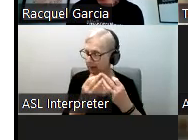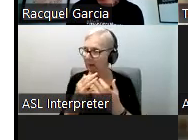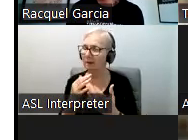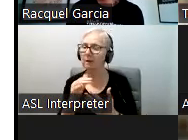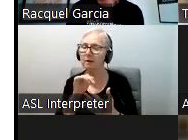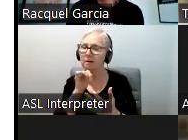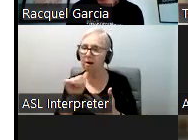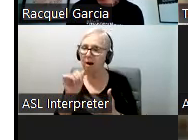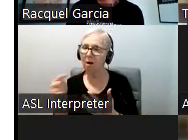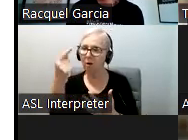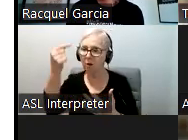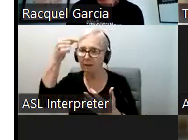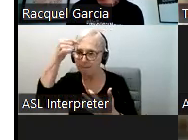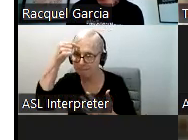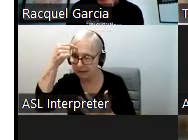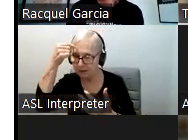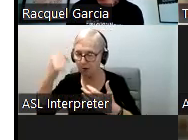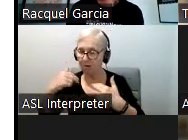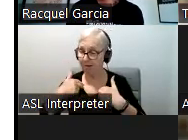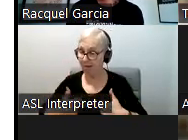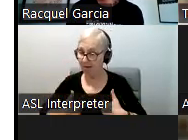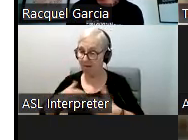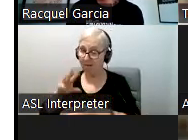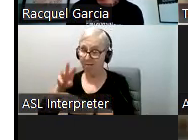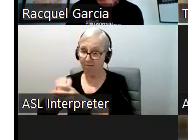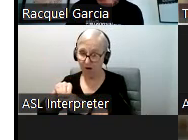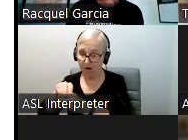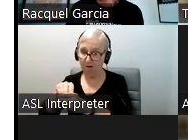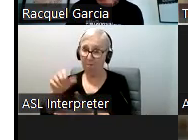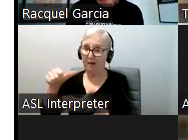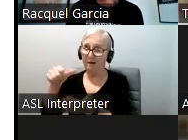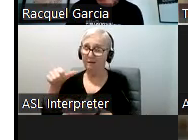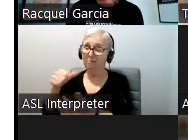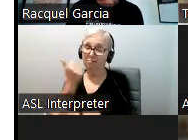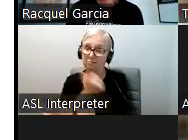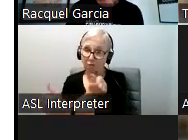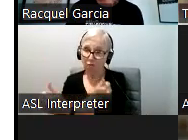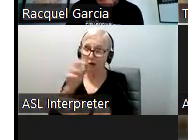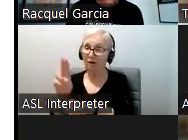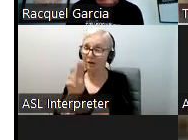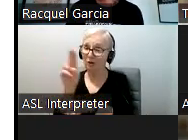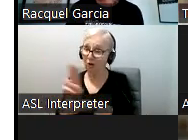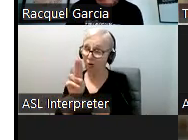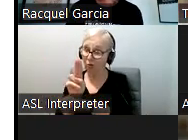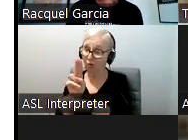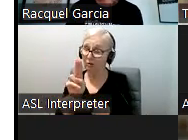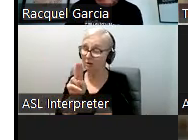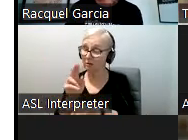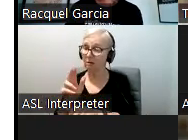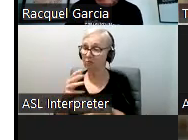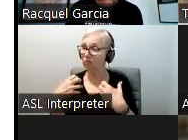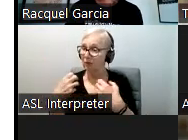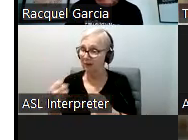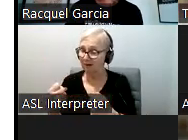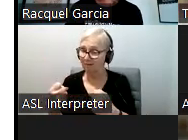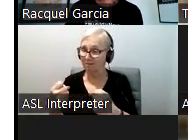just mental health, but substance use and abuse or substance use disorders are also a part of it as well, because recovery